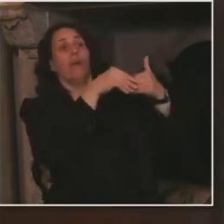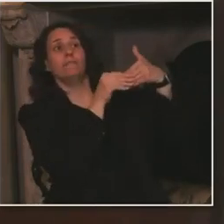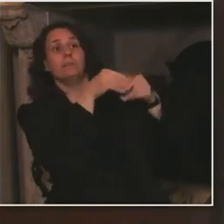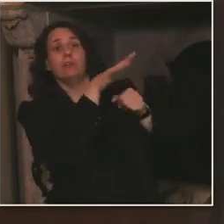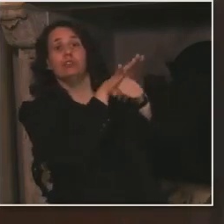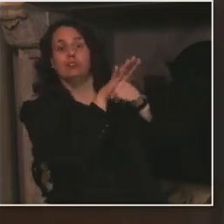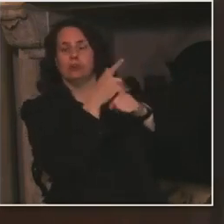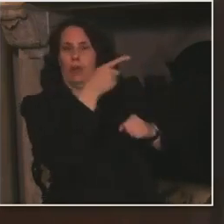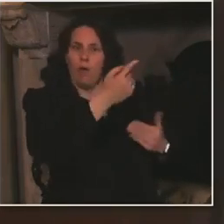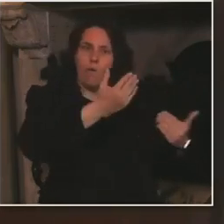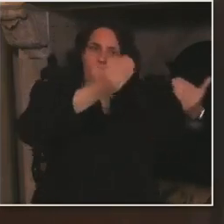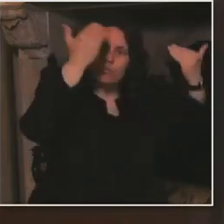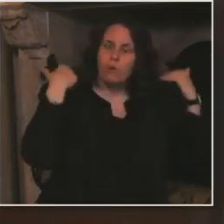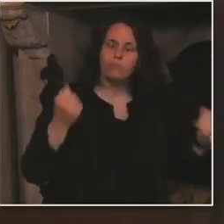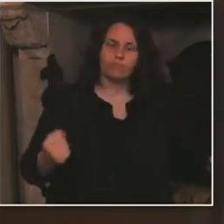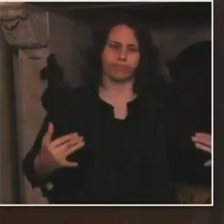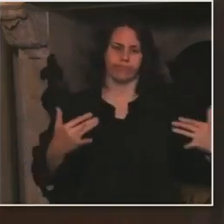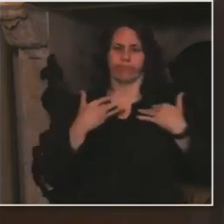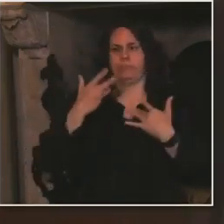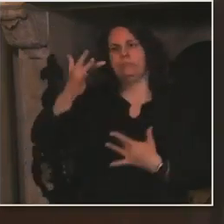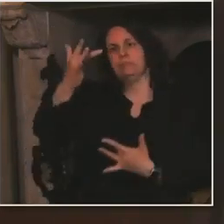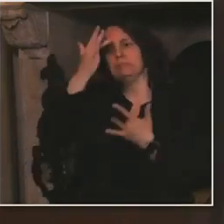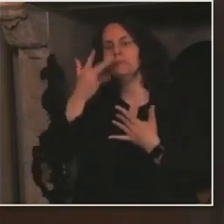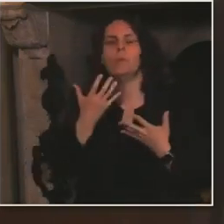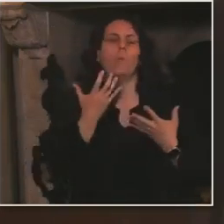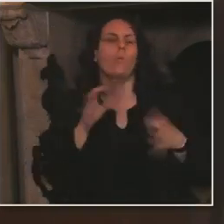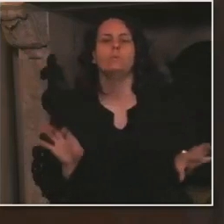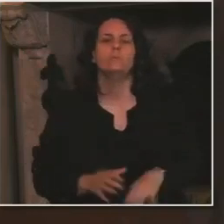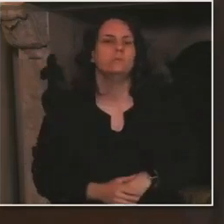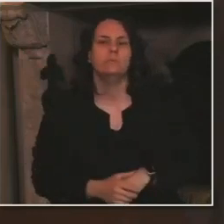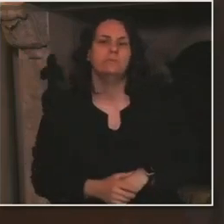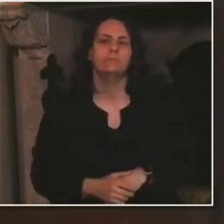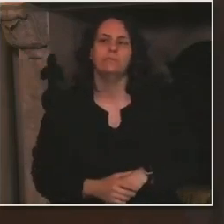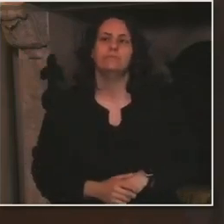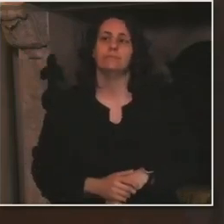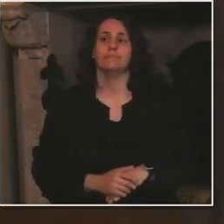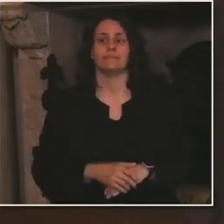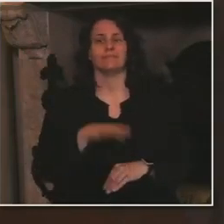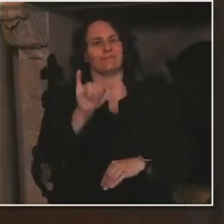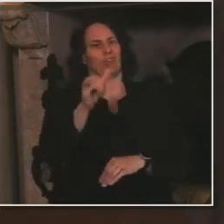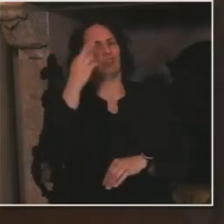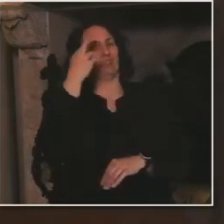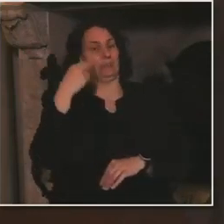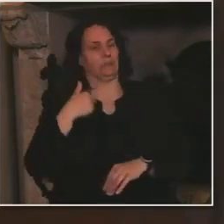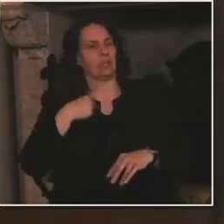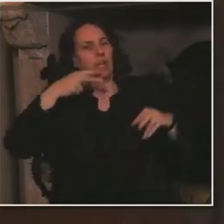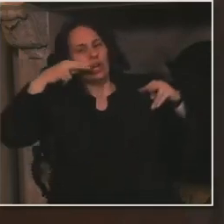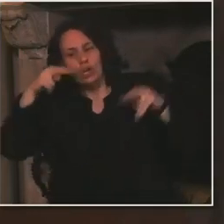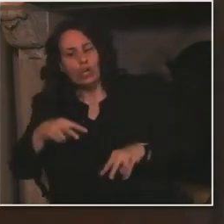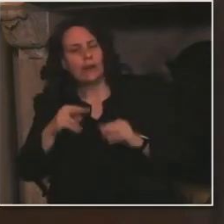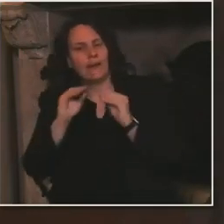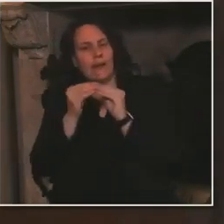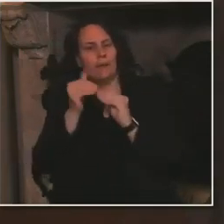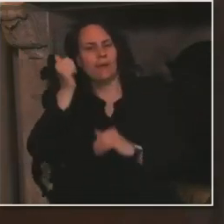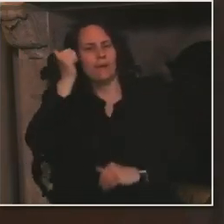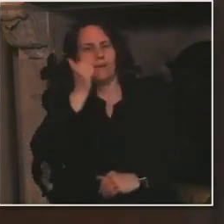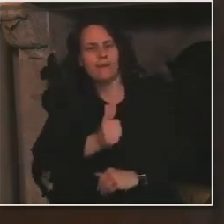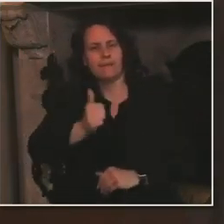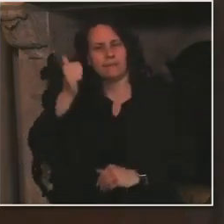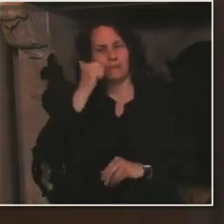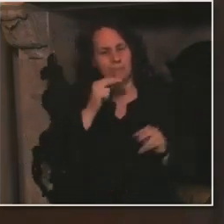we continue to monitor the data and why, for now, we are continuing to ask everybody to stay safer at